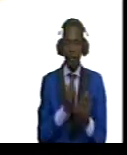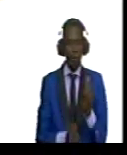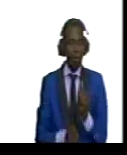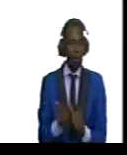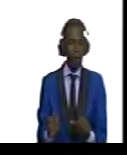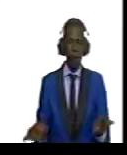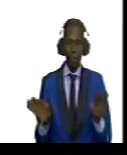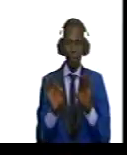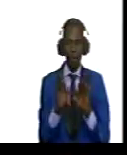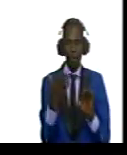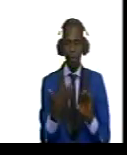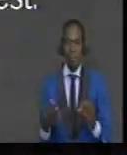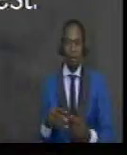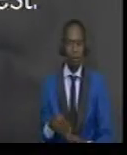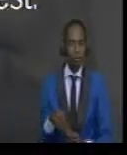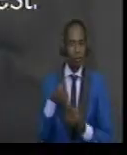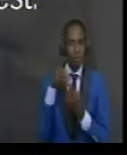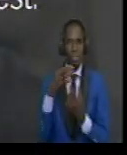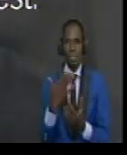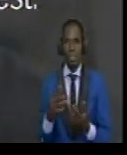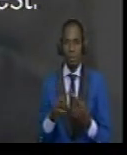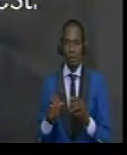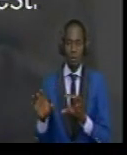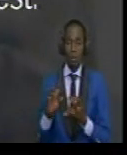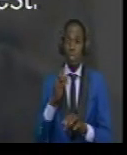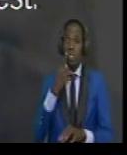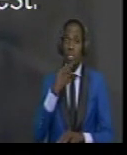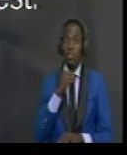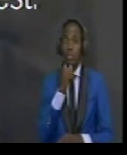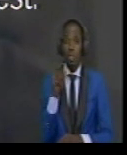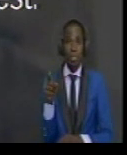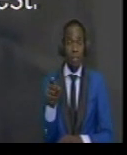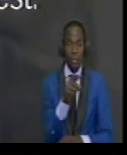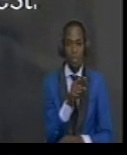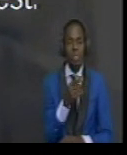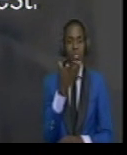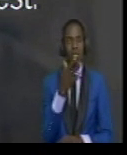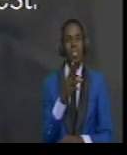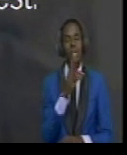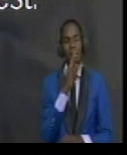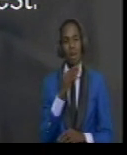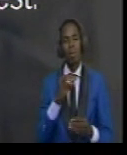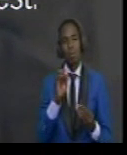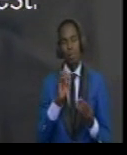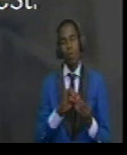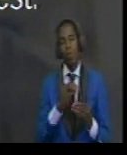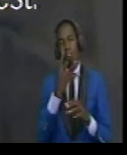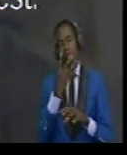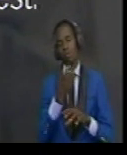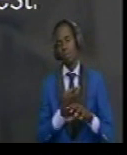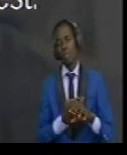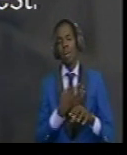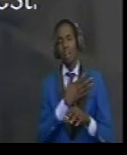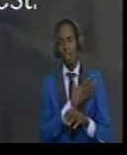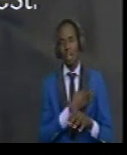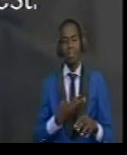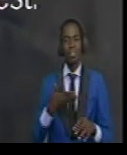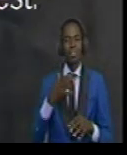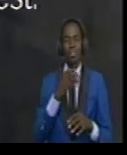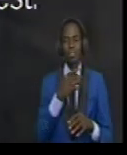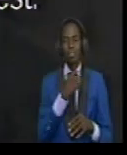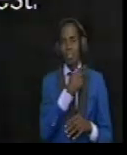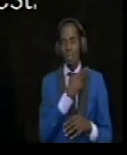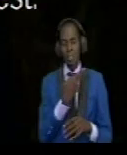and this is the essential thing to do. Say not ye, there are yet 4 months, and then cometh the harvest. Behold, I say unto